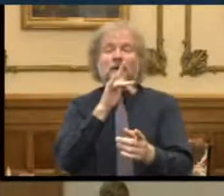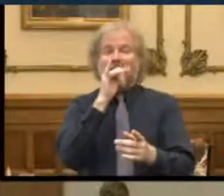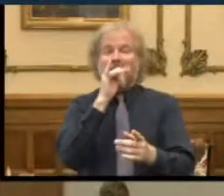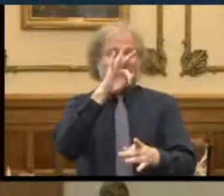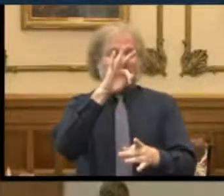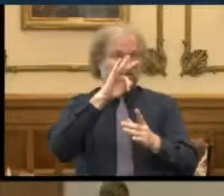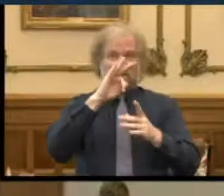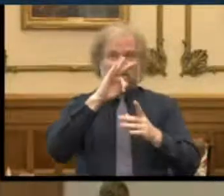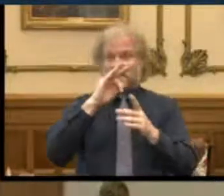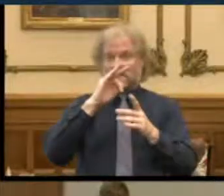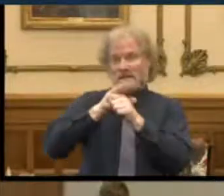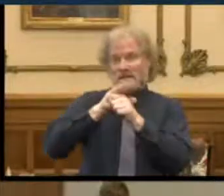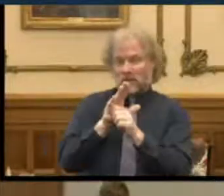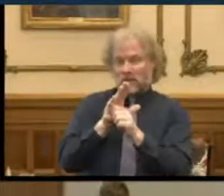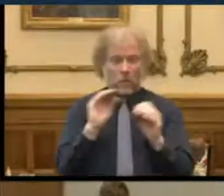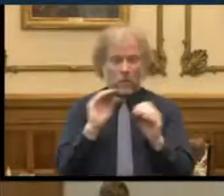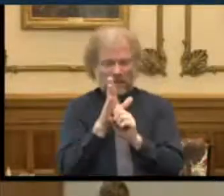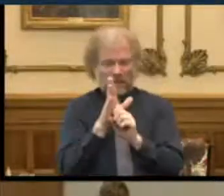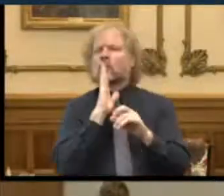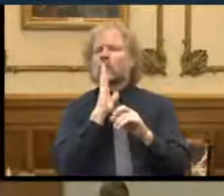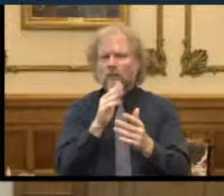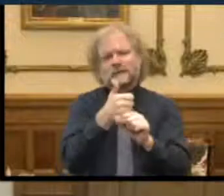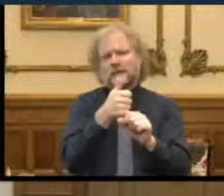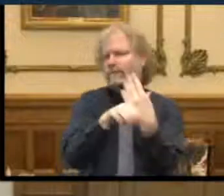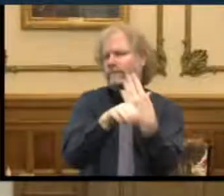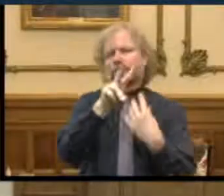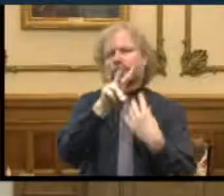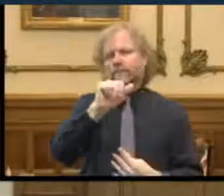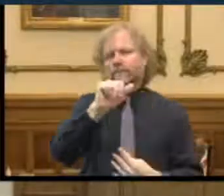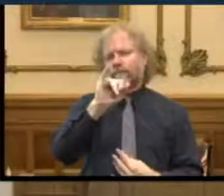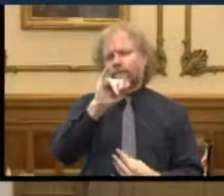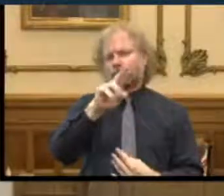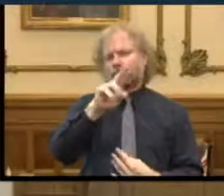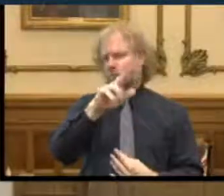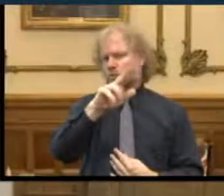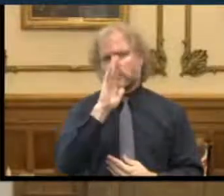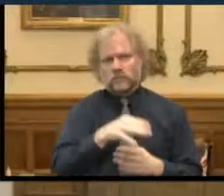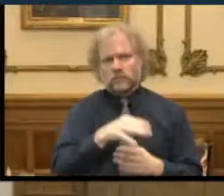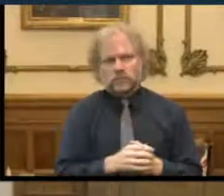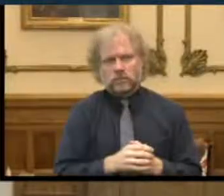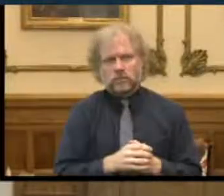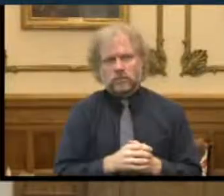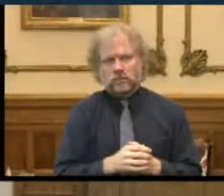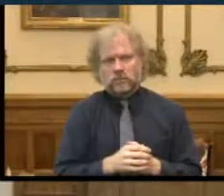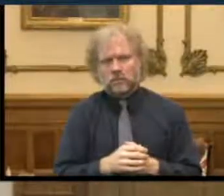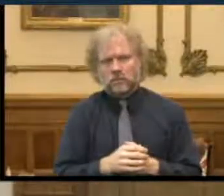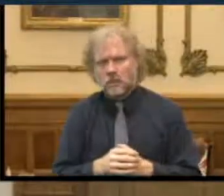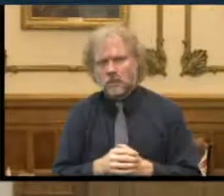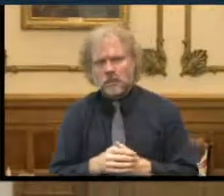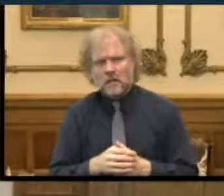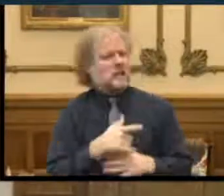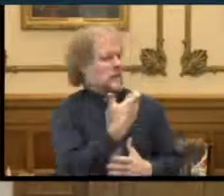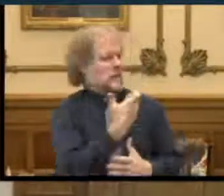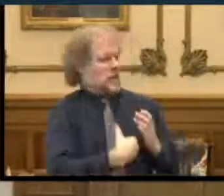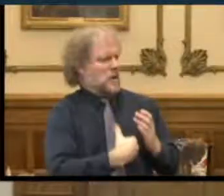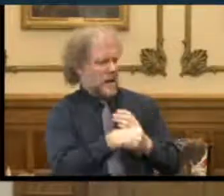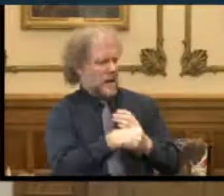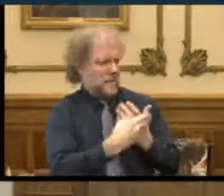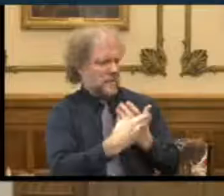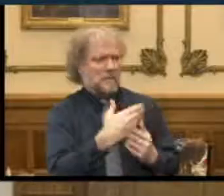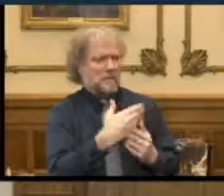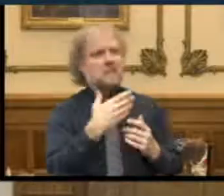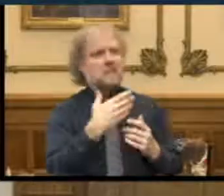of the pandemic. Thank you, Brian. And you may want to comment on this as well, but I completely understand